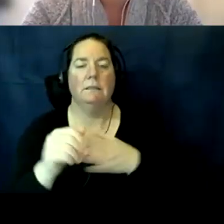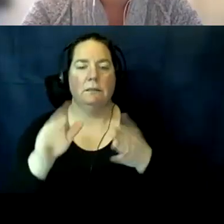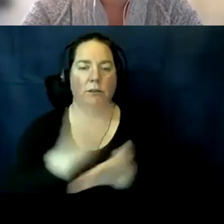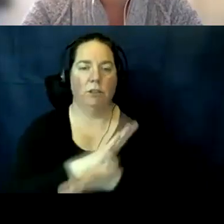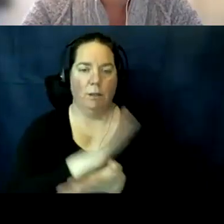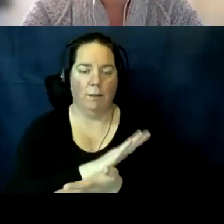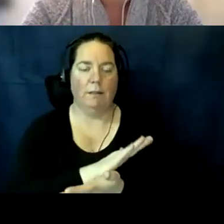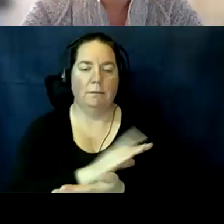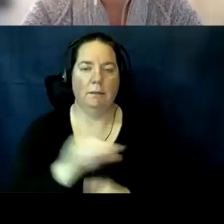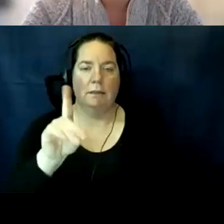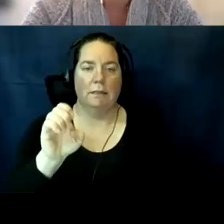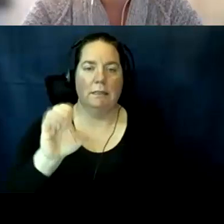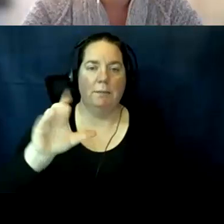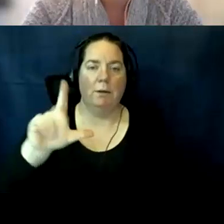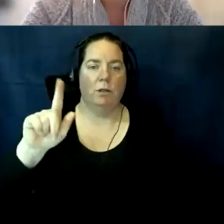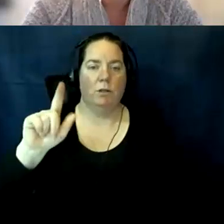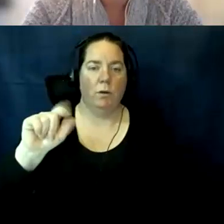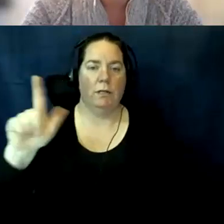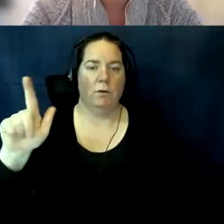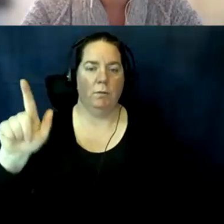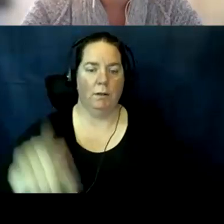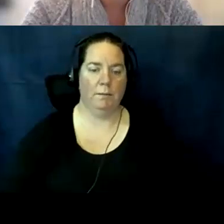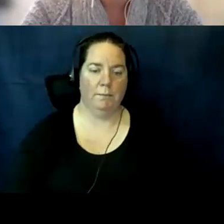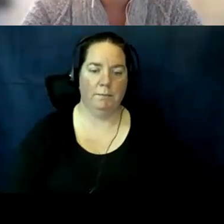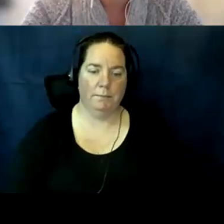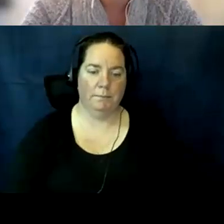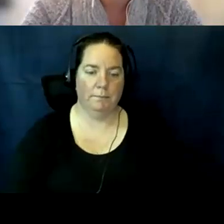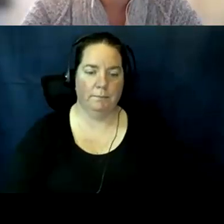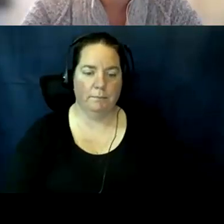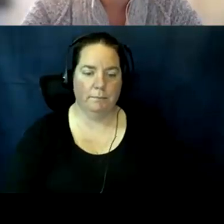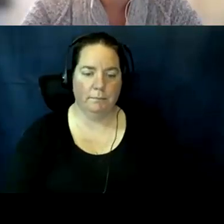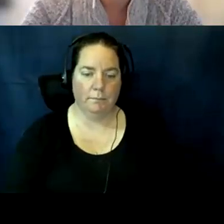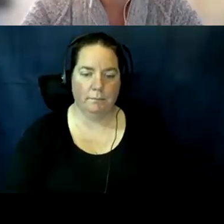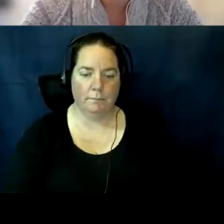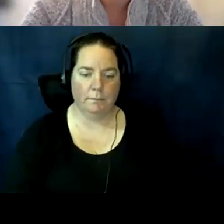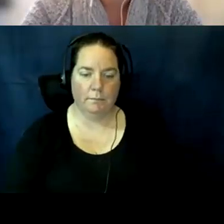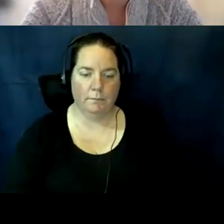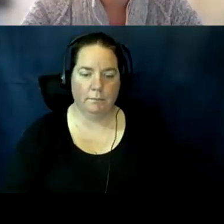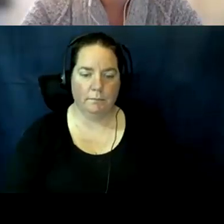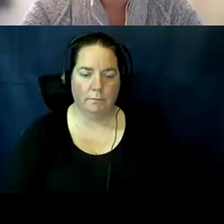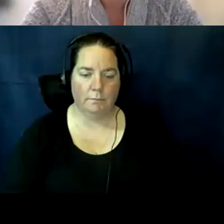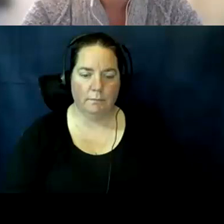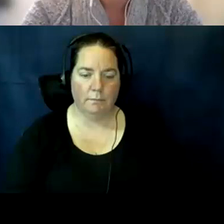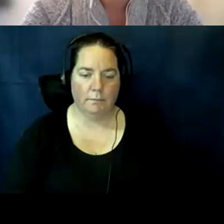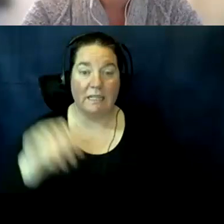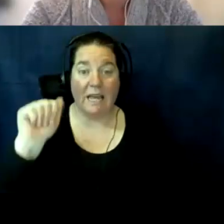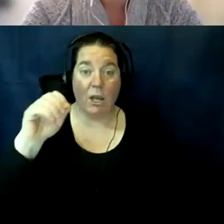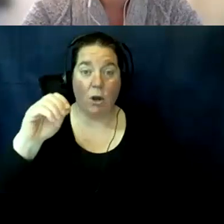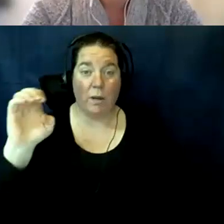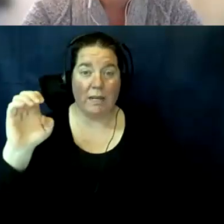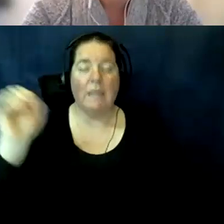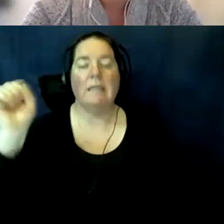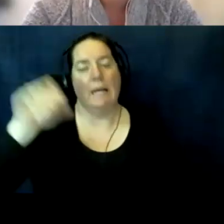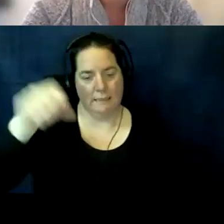December 2021 on that page. Okay, I'm calling in with that's on the AOE website. It